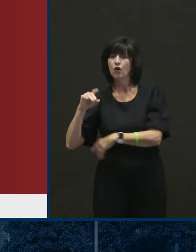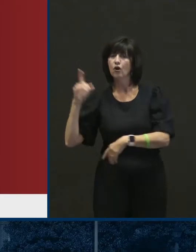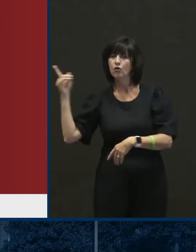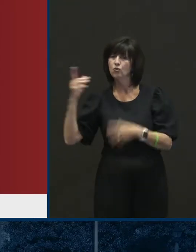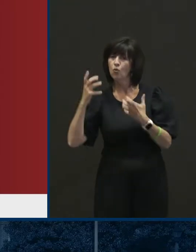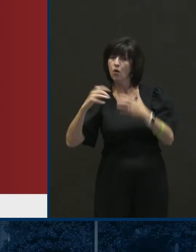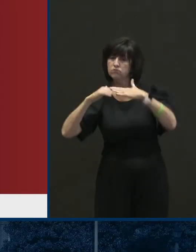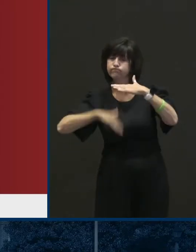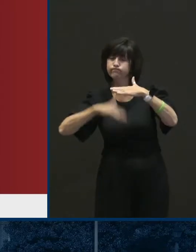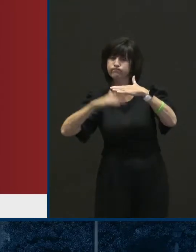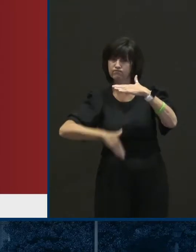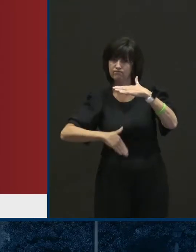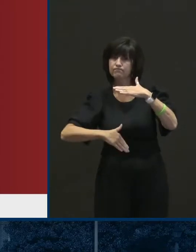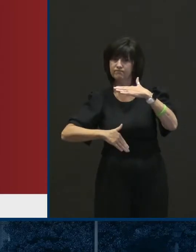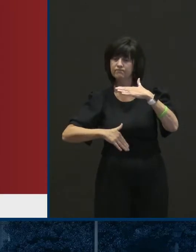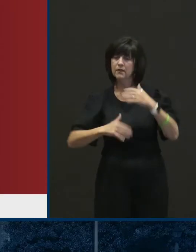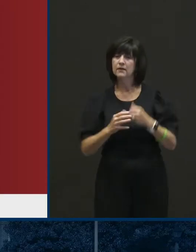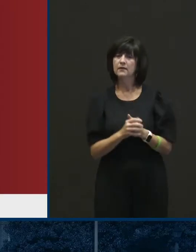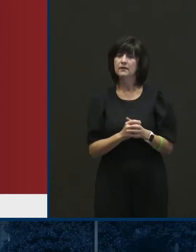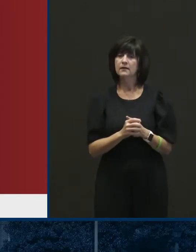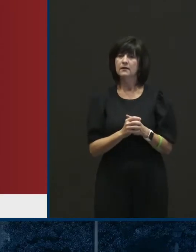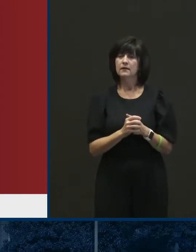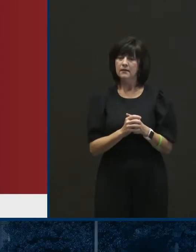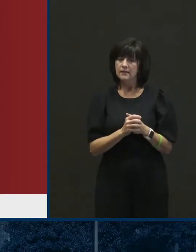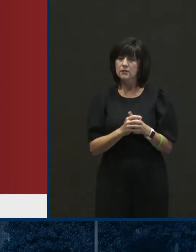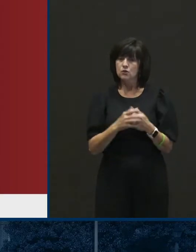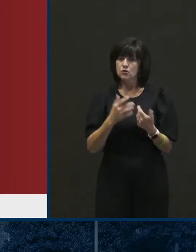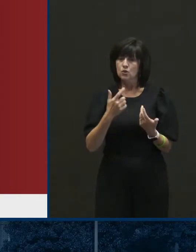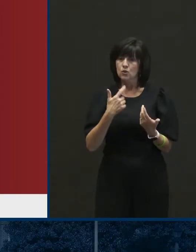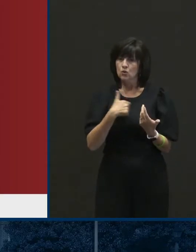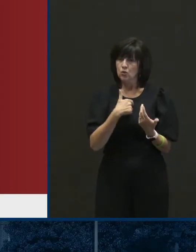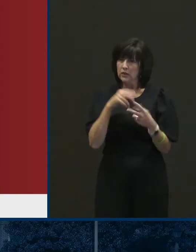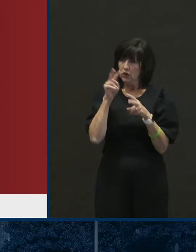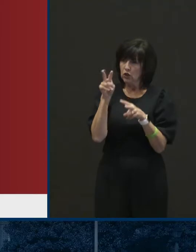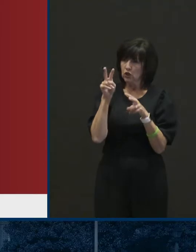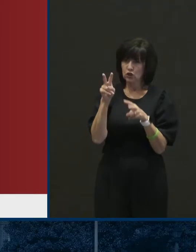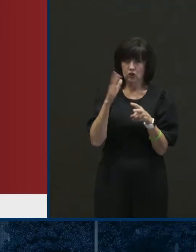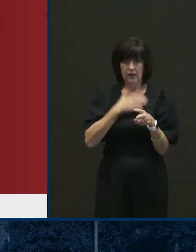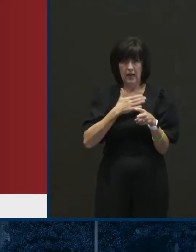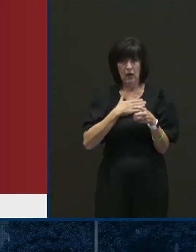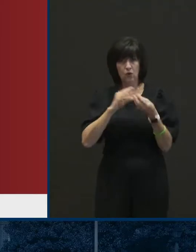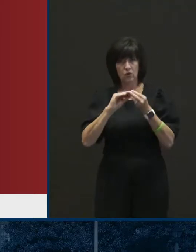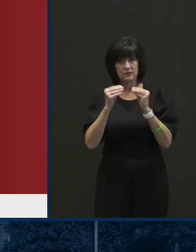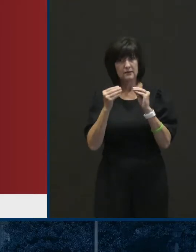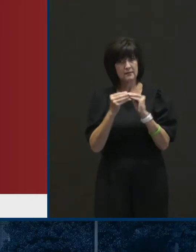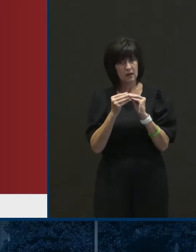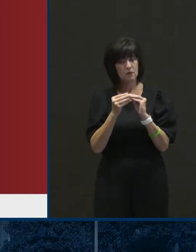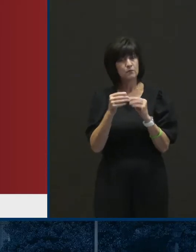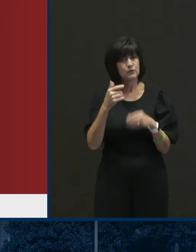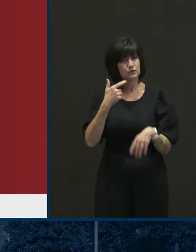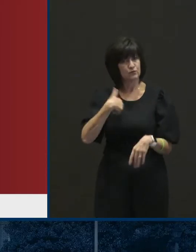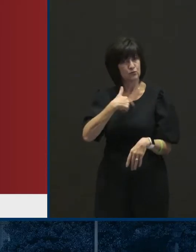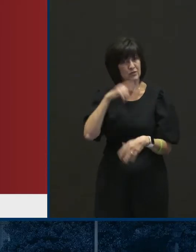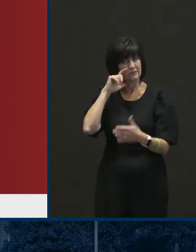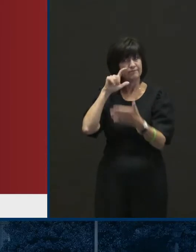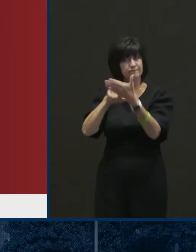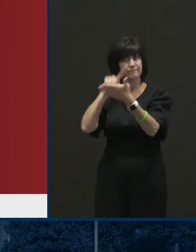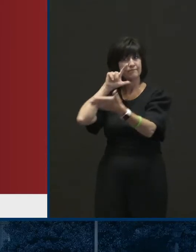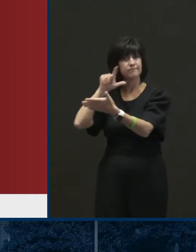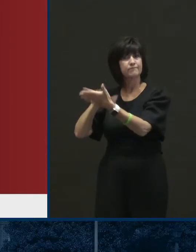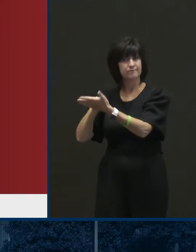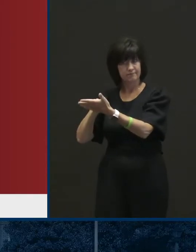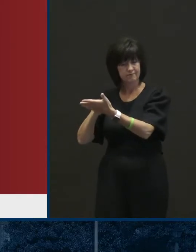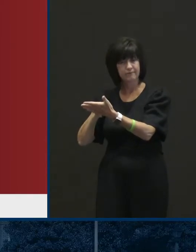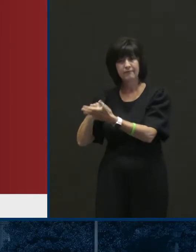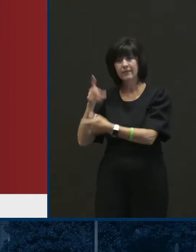there. And really as we look at behind the numbers, we see a few things that Dr. Rattay and Schall,